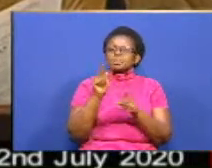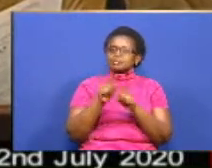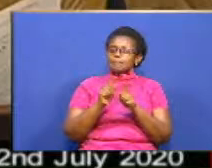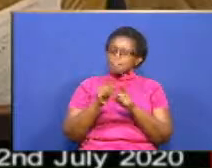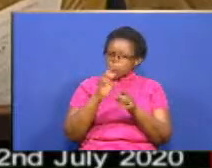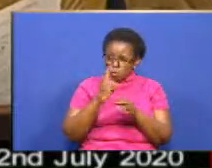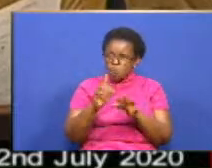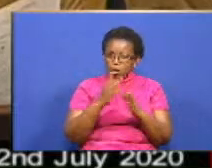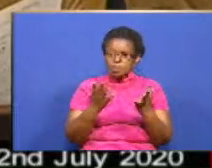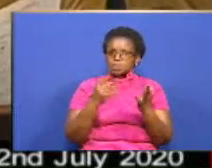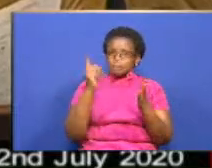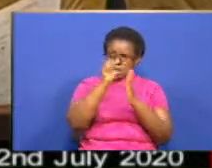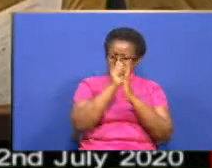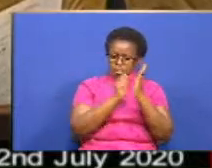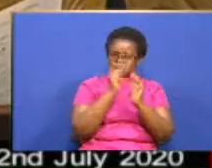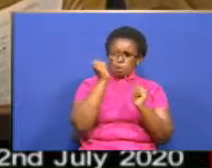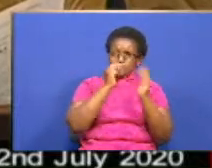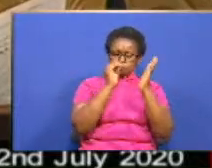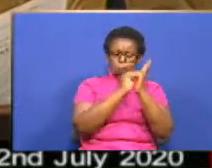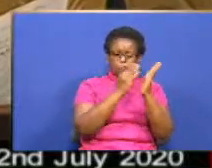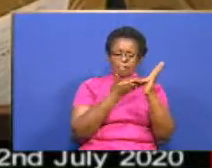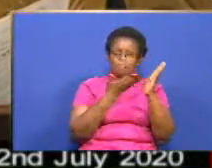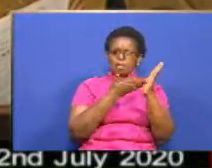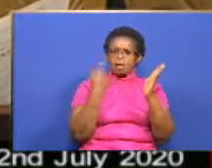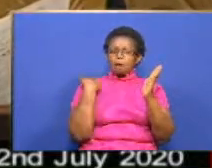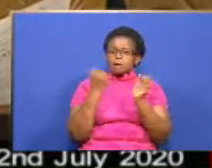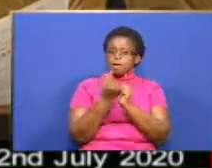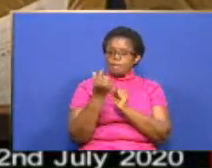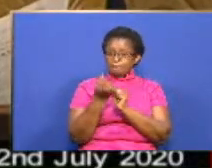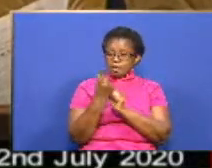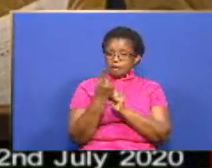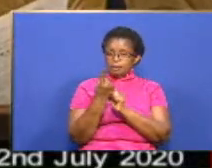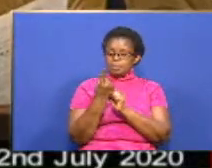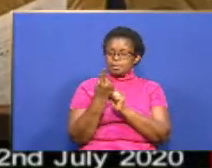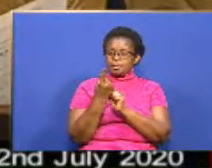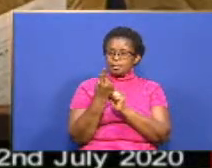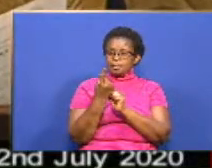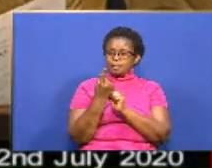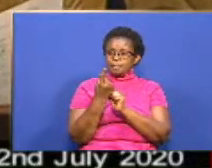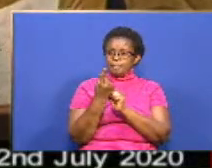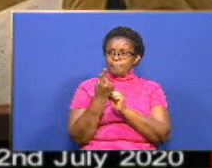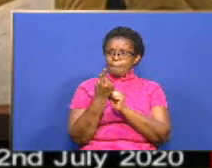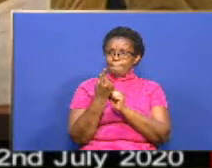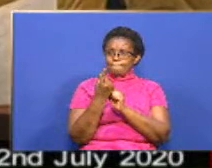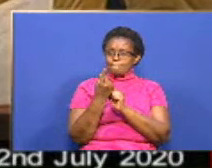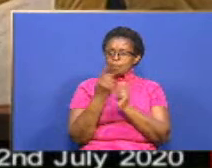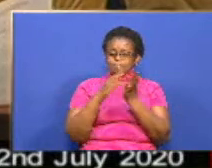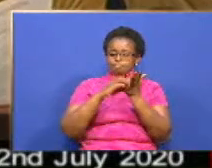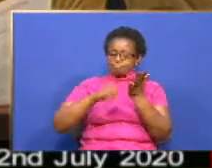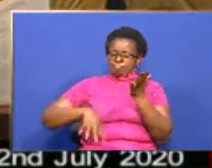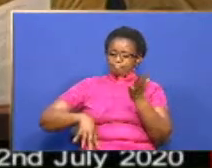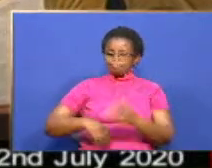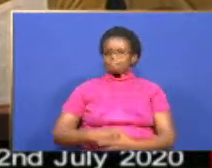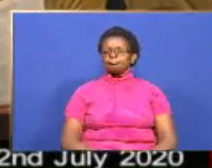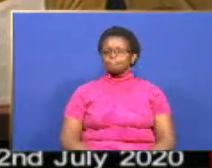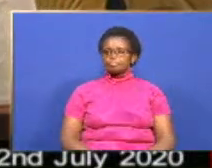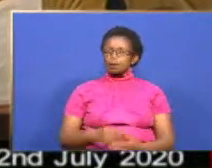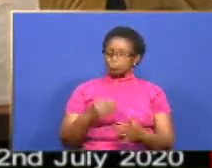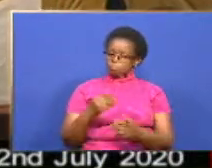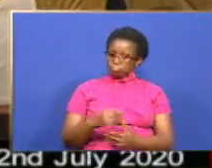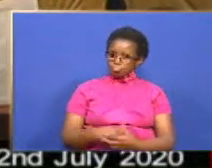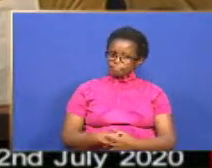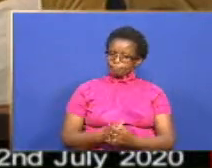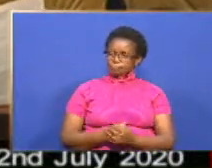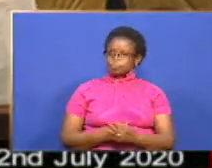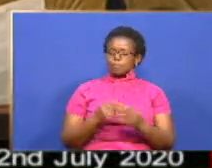business appearing as order number 11 be stood down. So we move